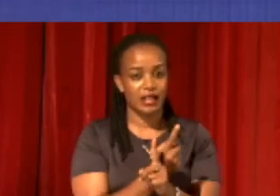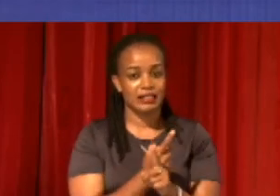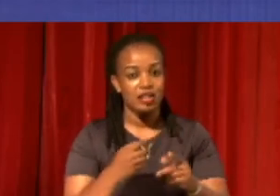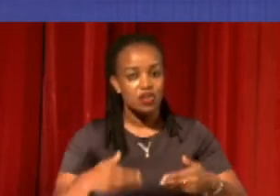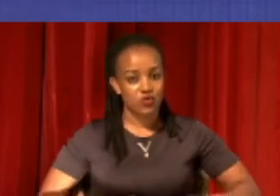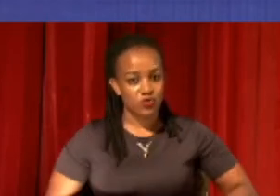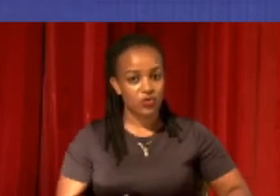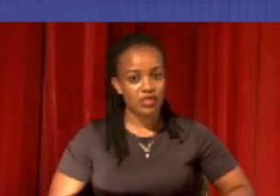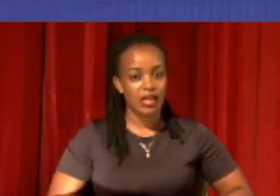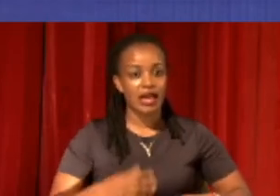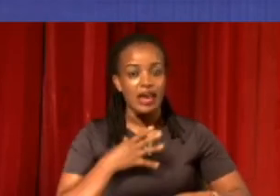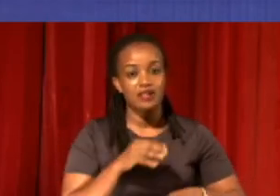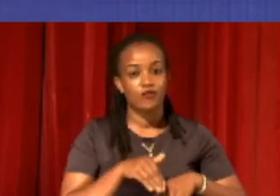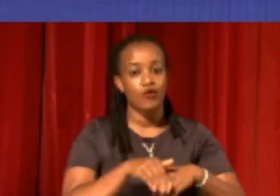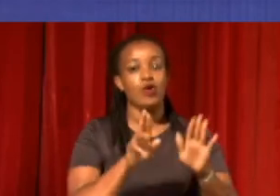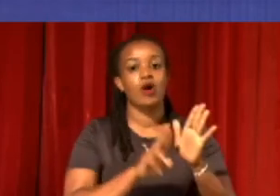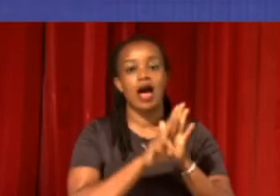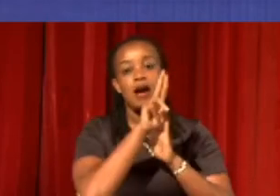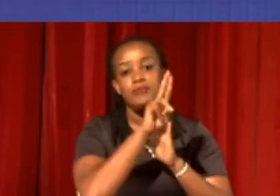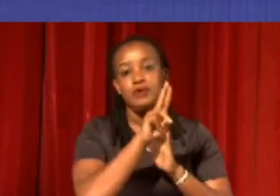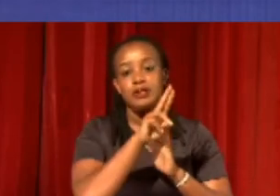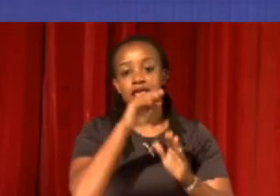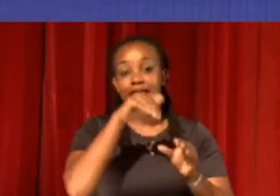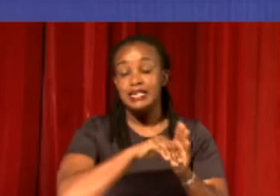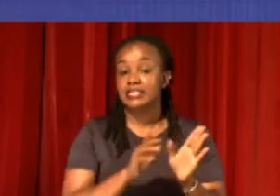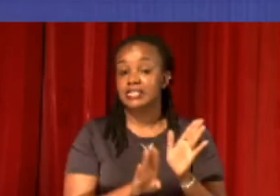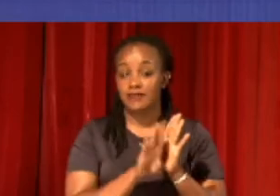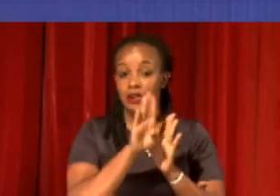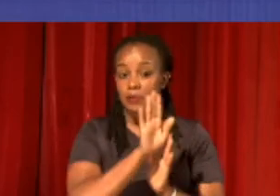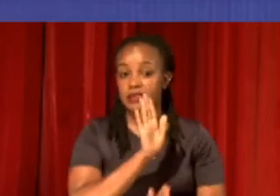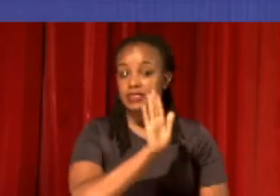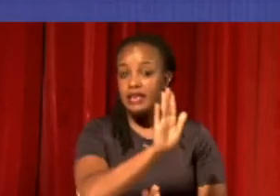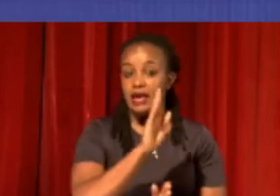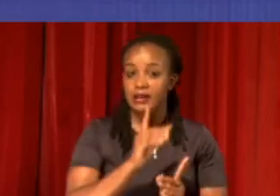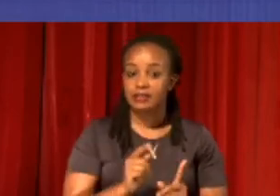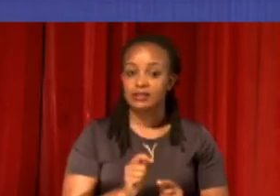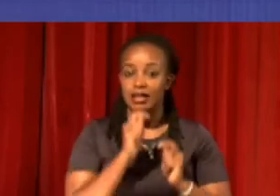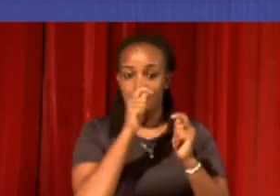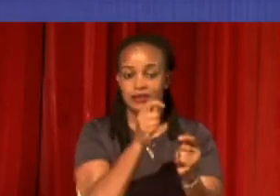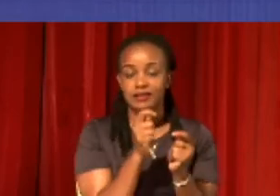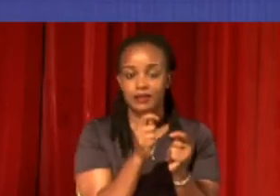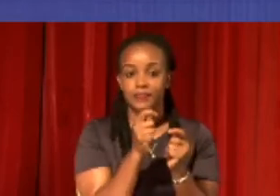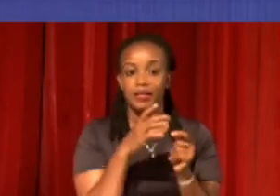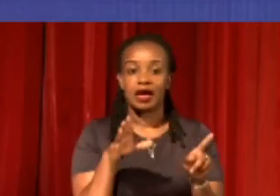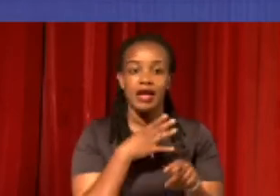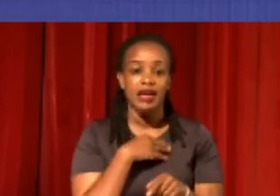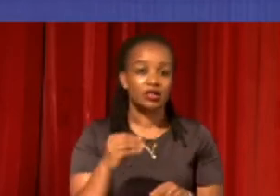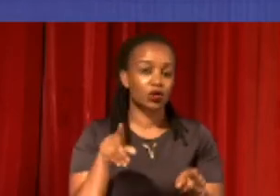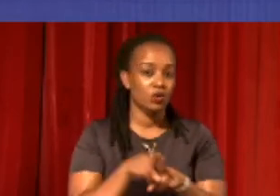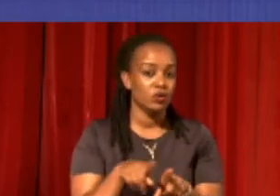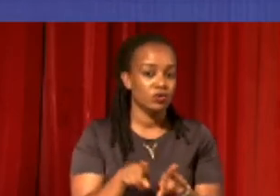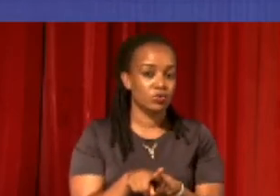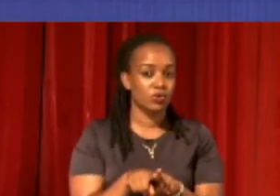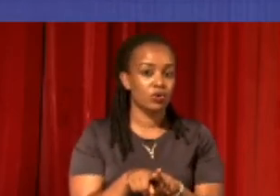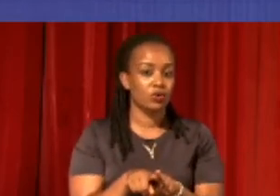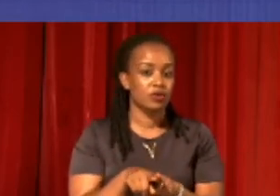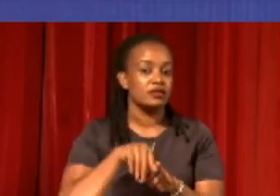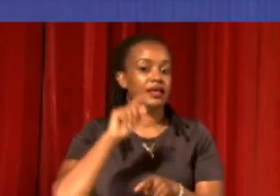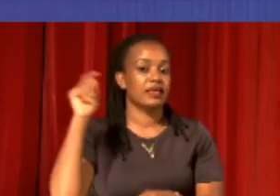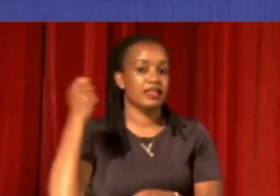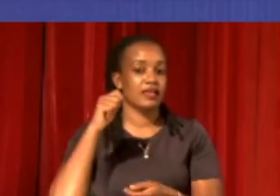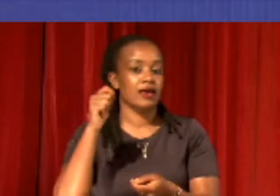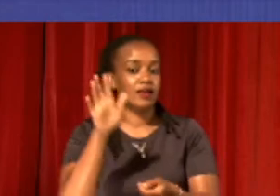be able to make a living out of it. So there are some great success stories coming out of that, and also great recognition of Kenyan music